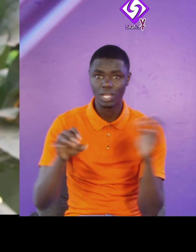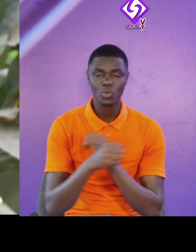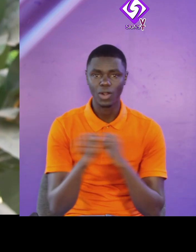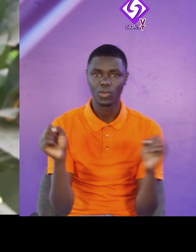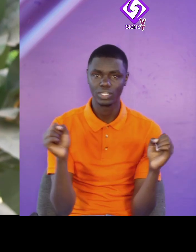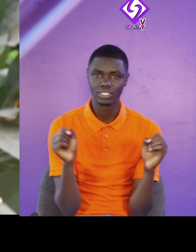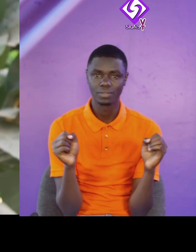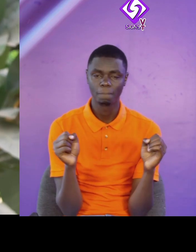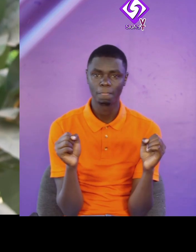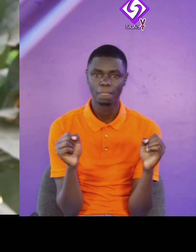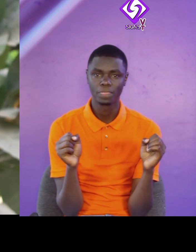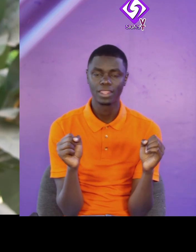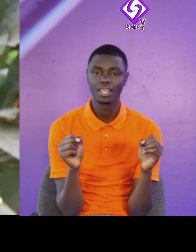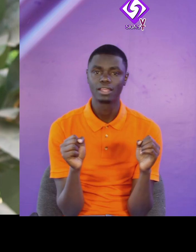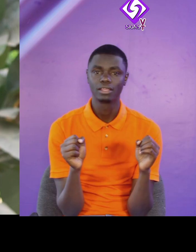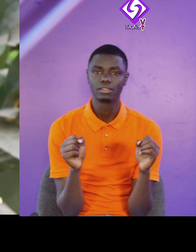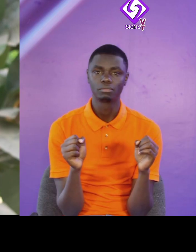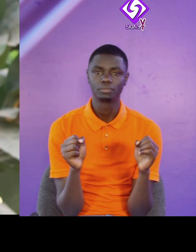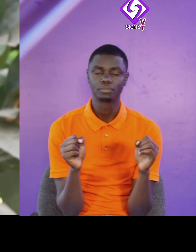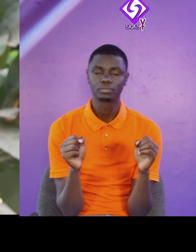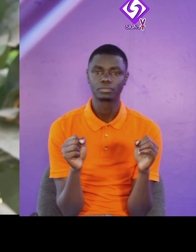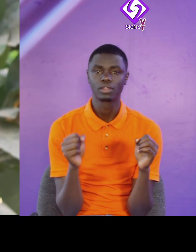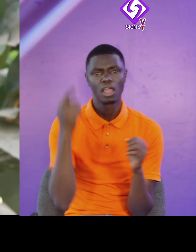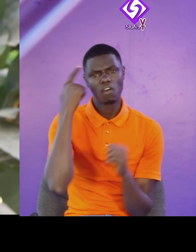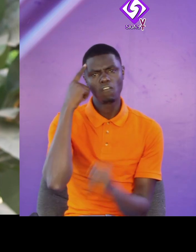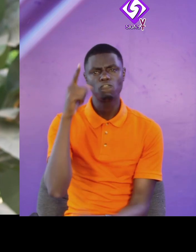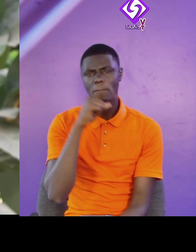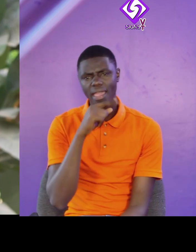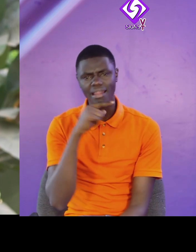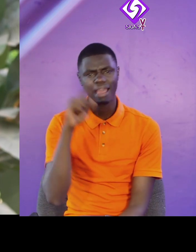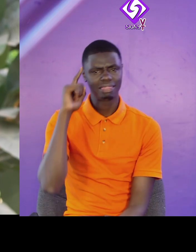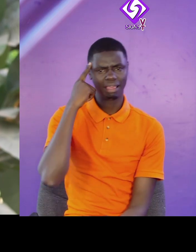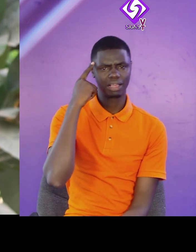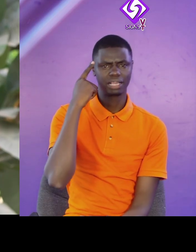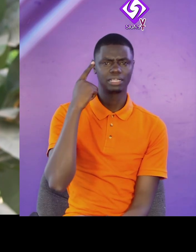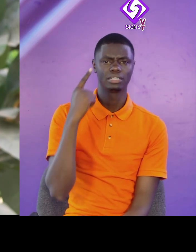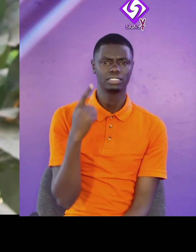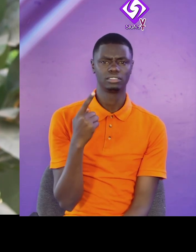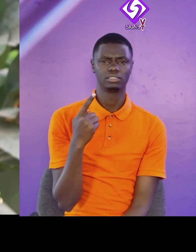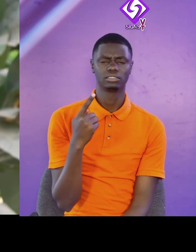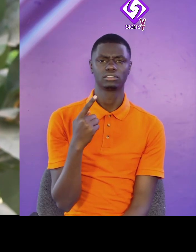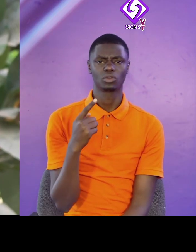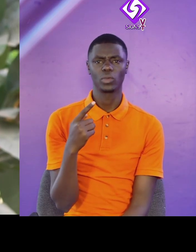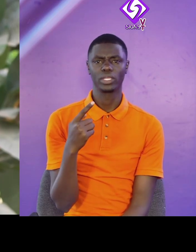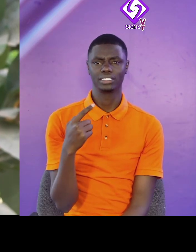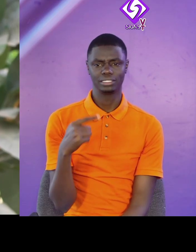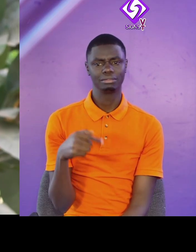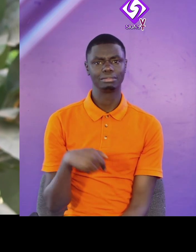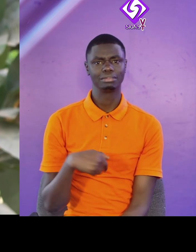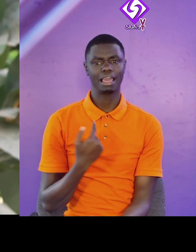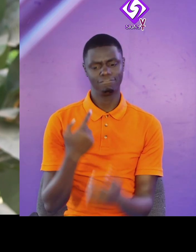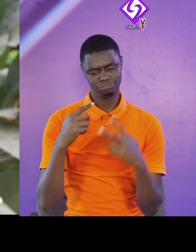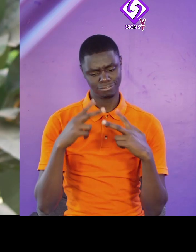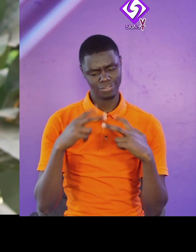So it just happens that for men, I think we tend to self-diagnose and we